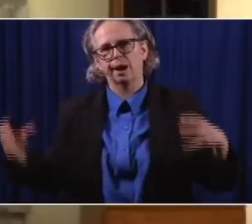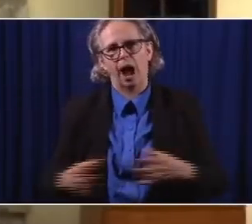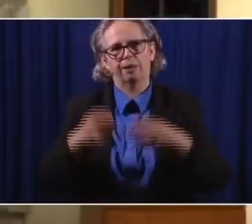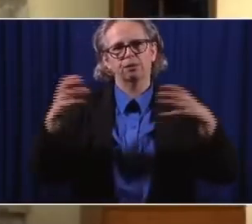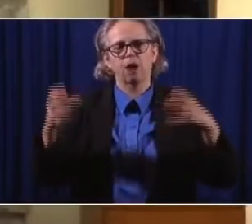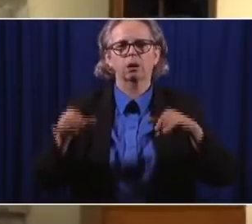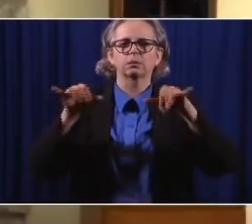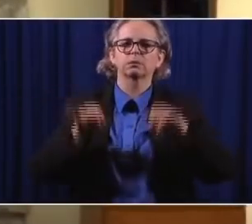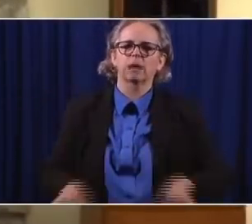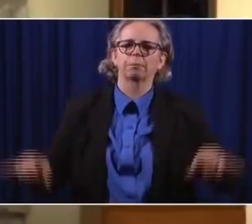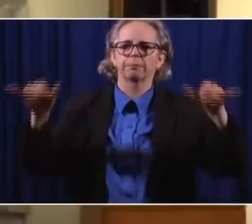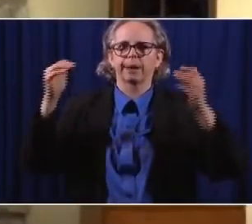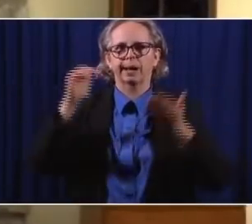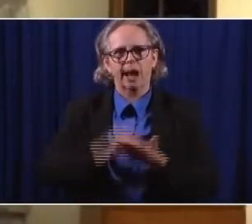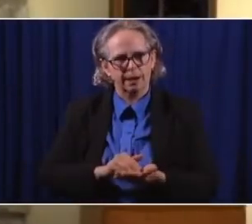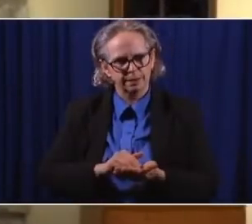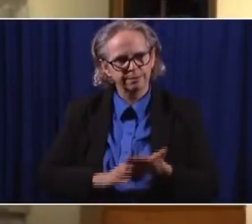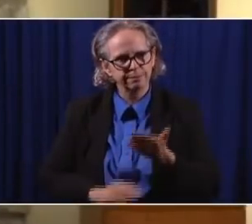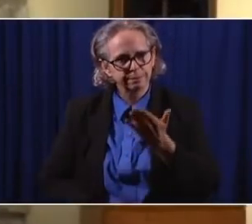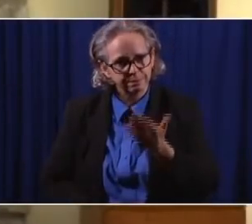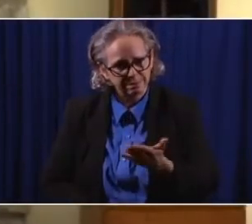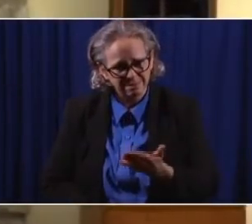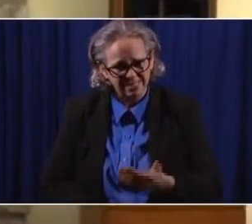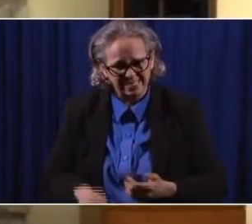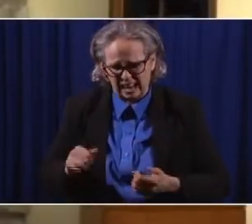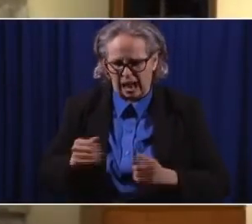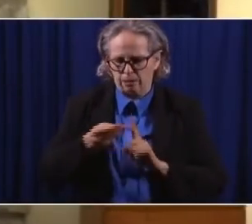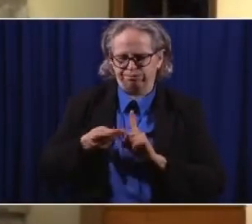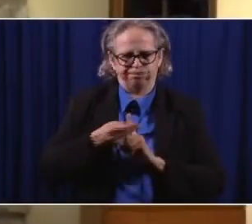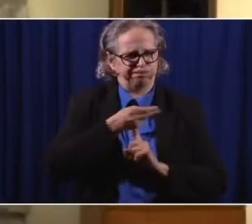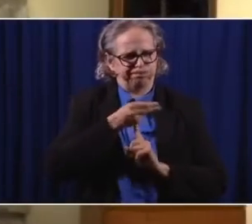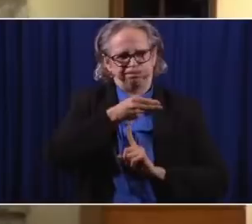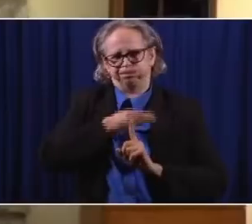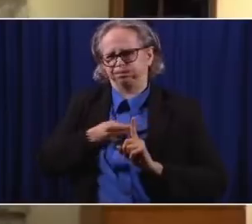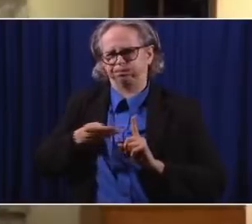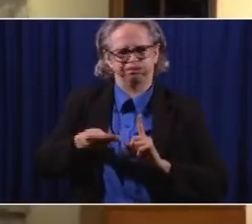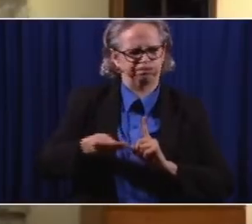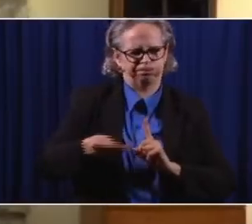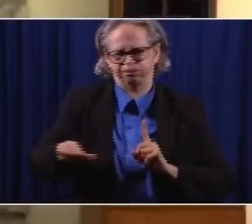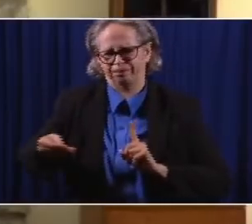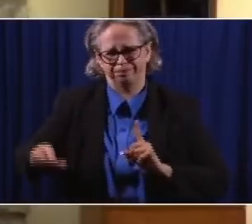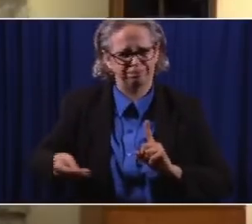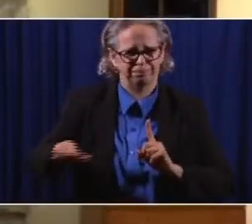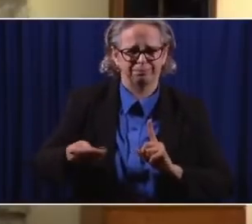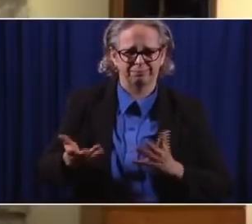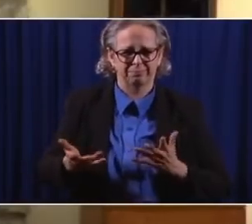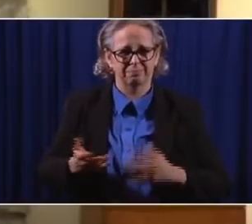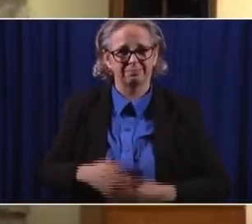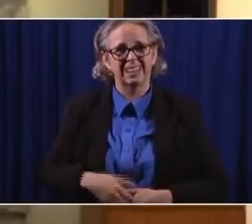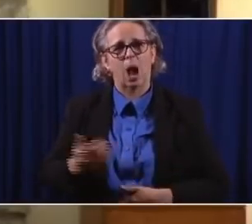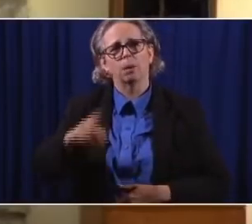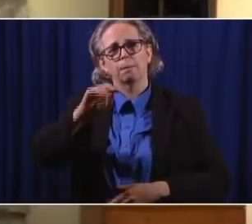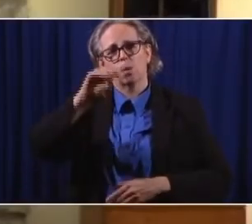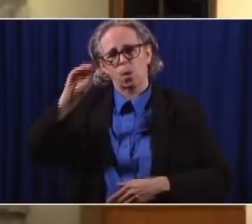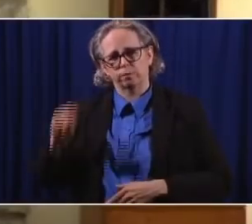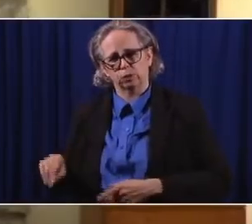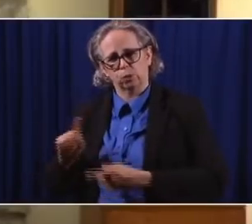We're seeing transmission throughout the county. Let's go to Hamilton County. Hamilton County